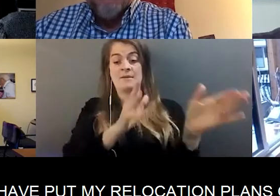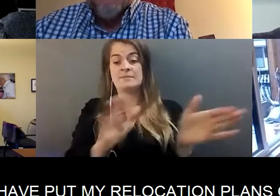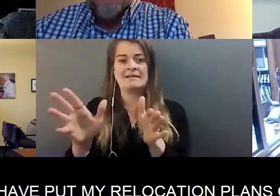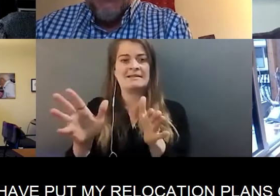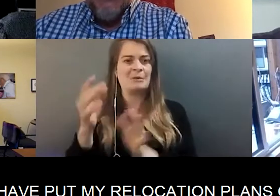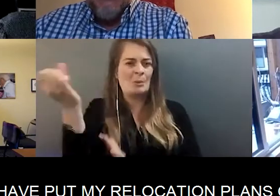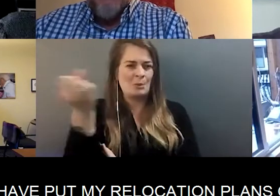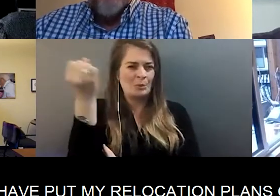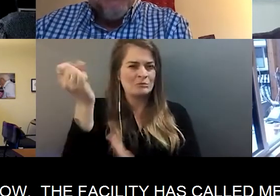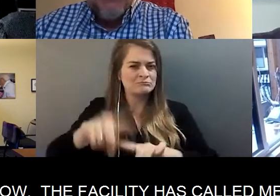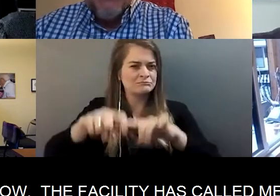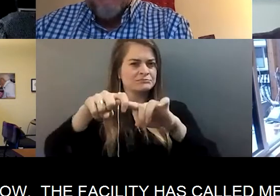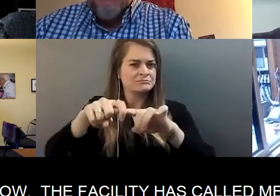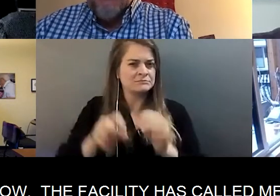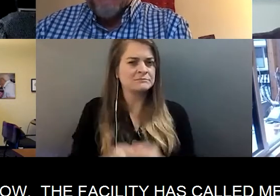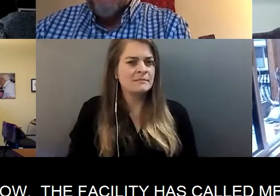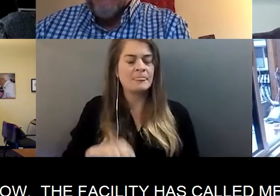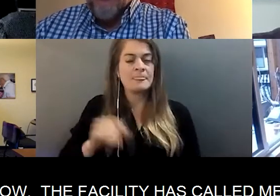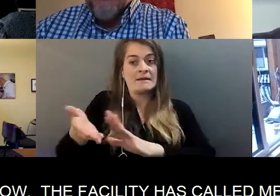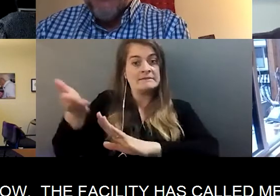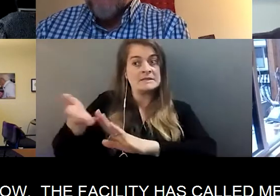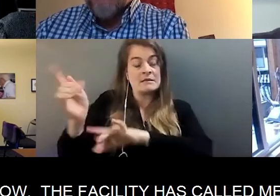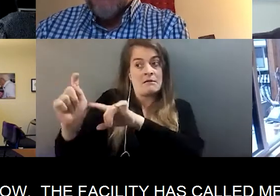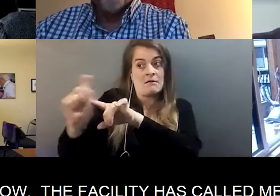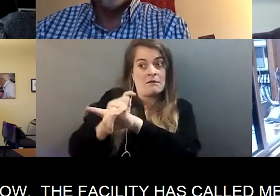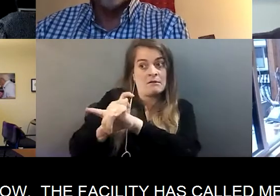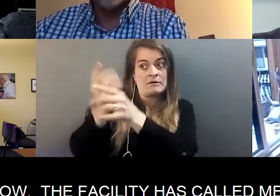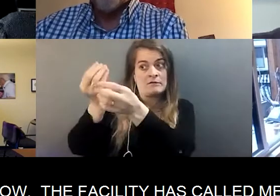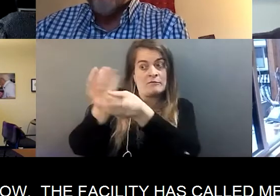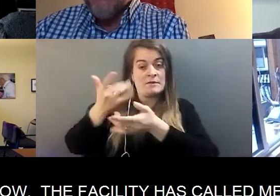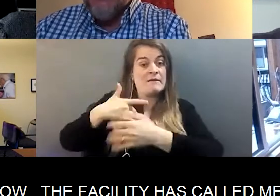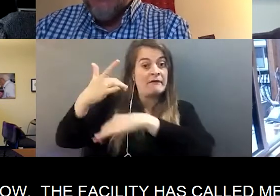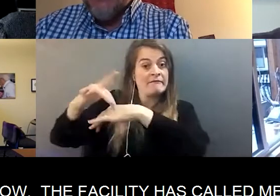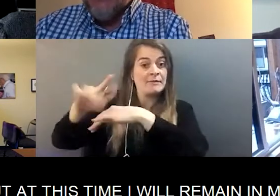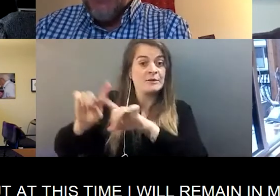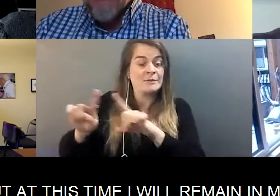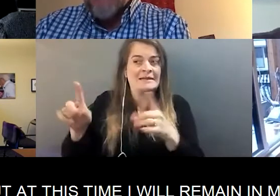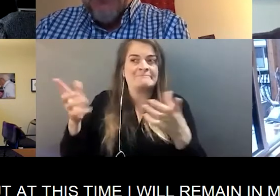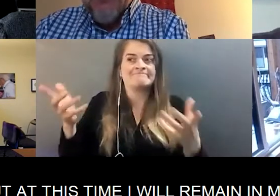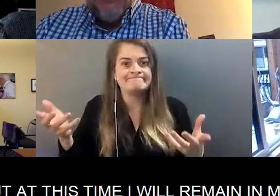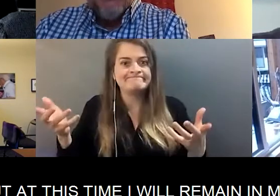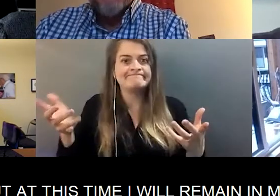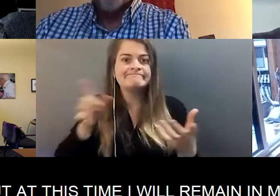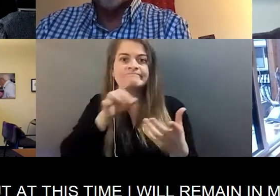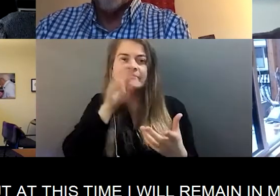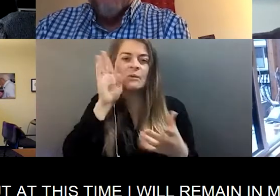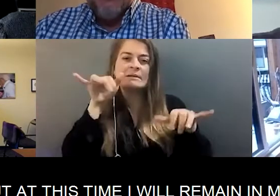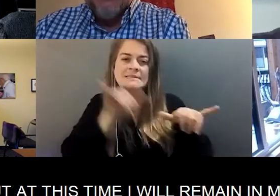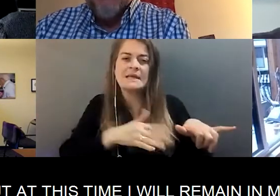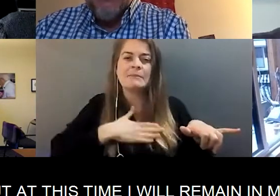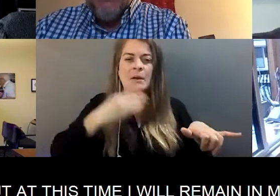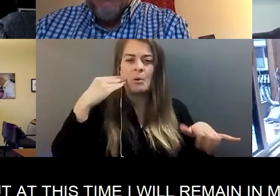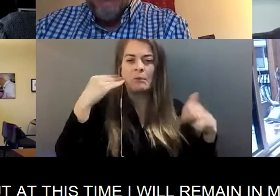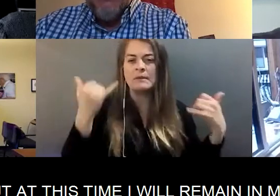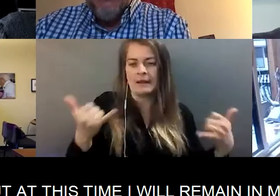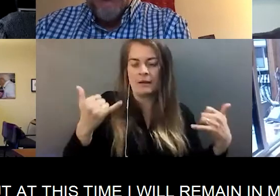now. The facility has called me about openings, but at this time, I will remain in my current home